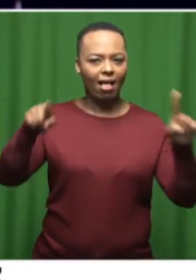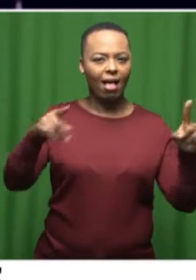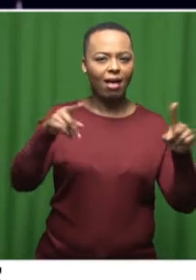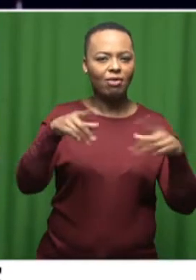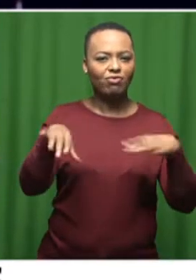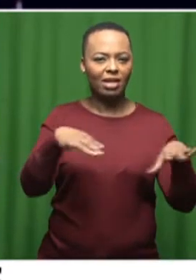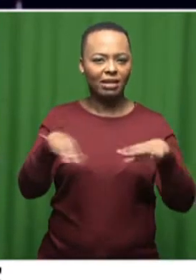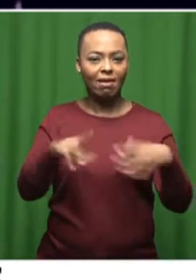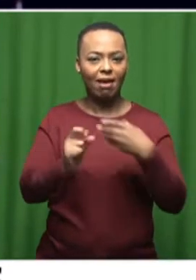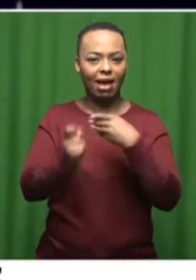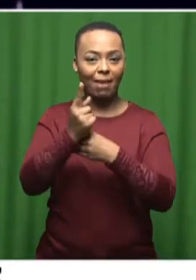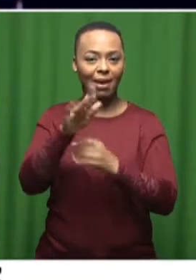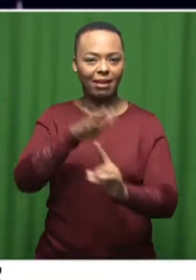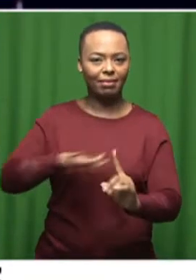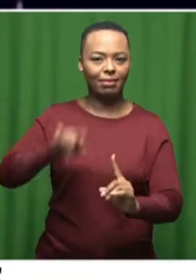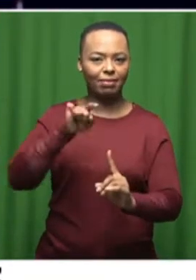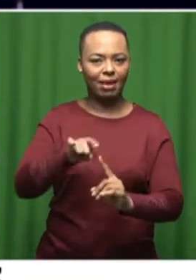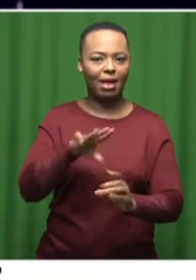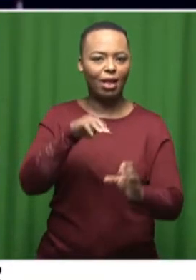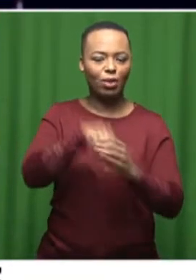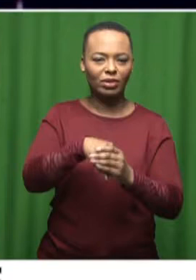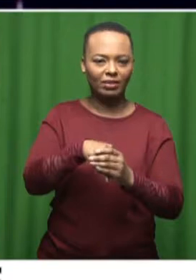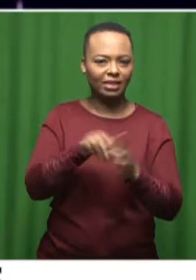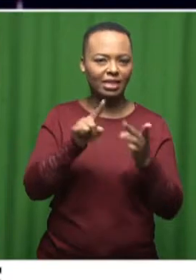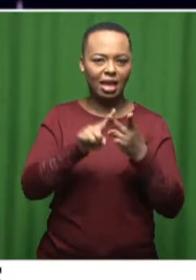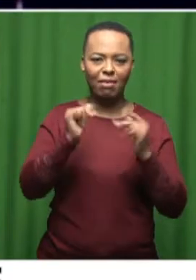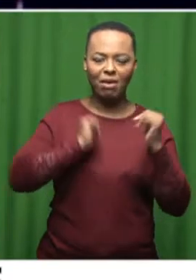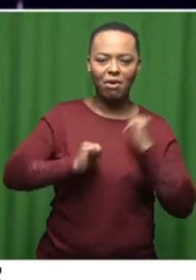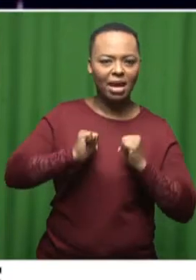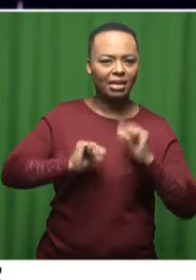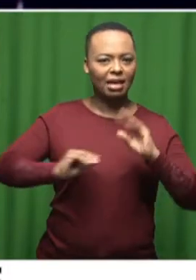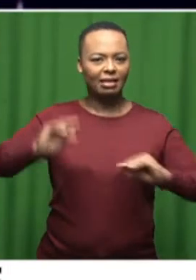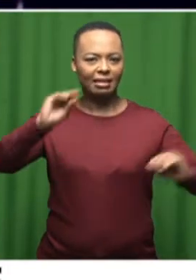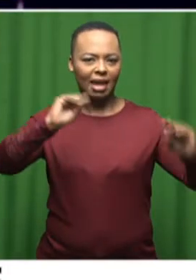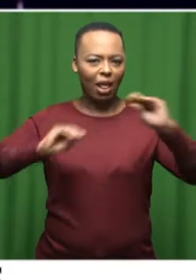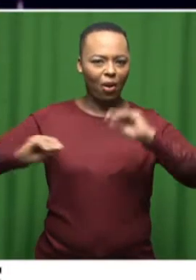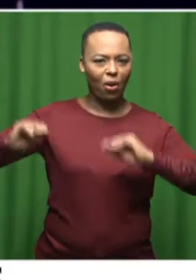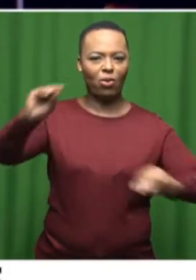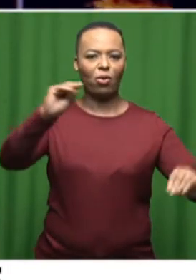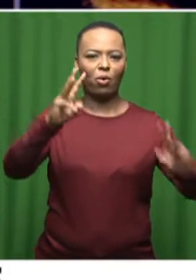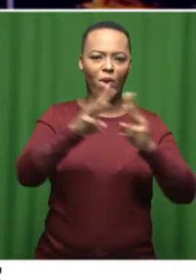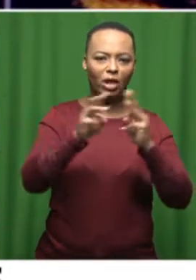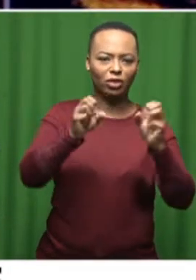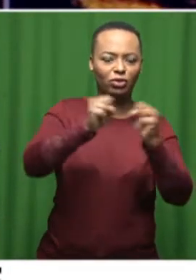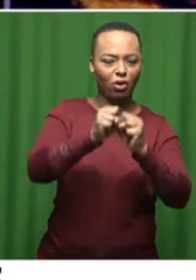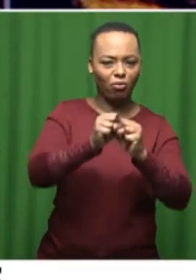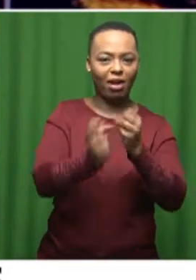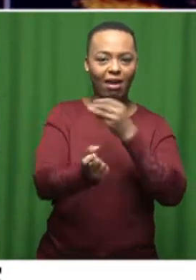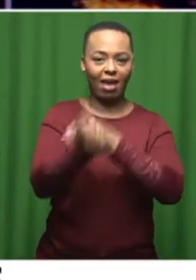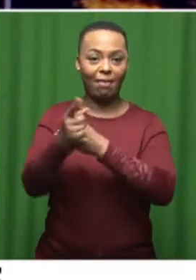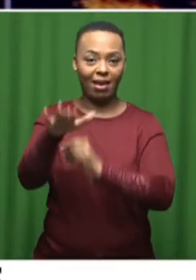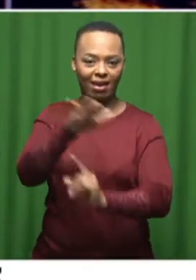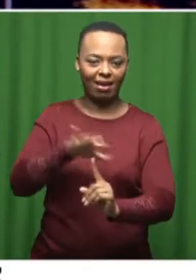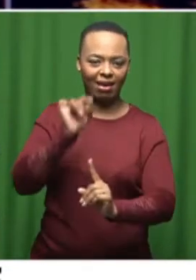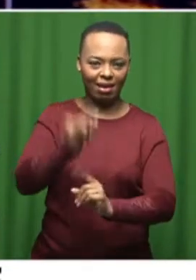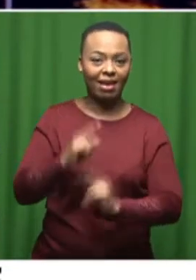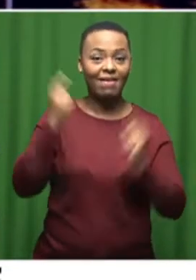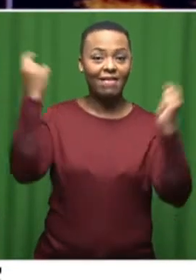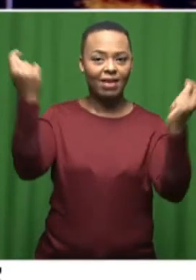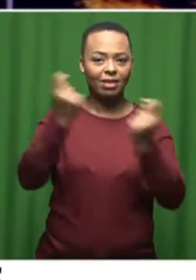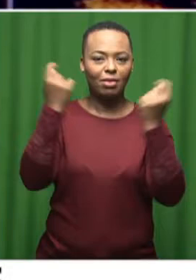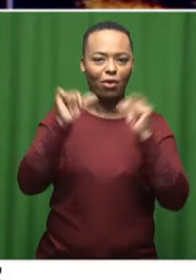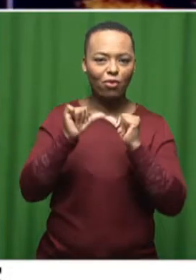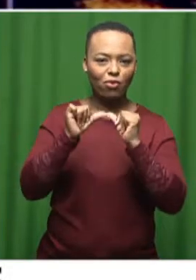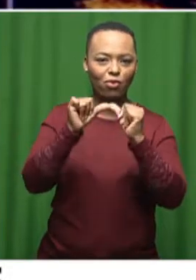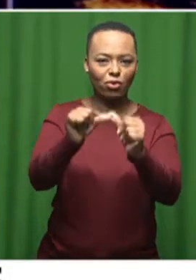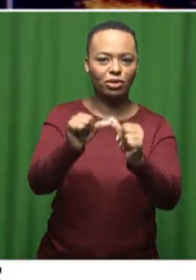pieces. Now, through inclusivity, performances, dialogue, and of course the workshops that will be taking place, the festival continues